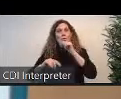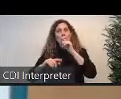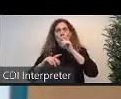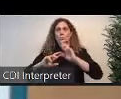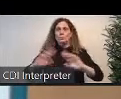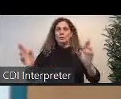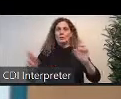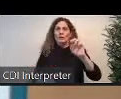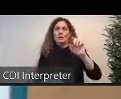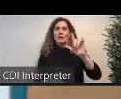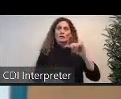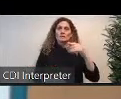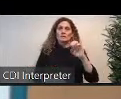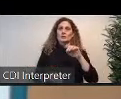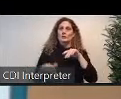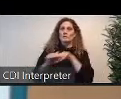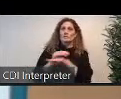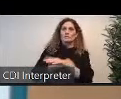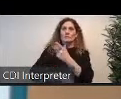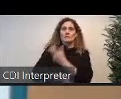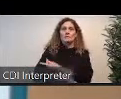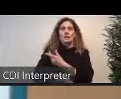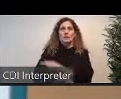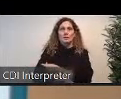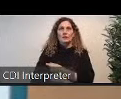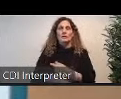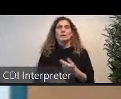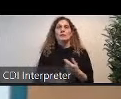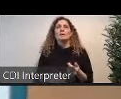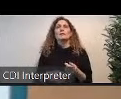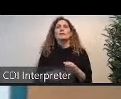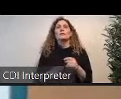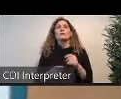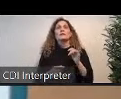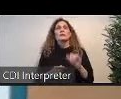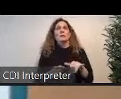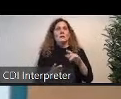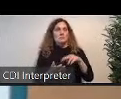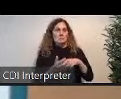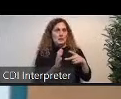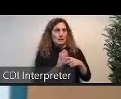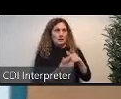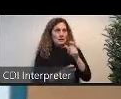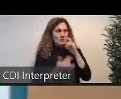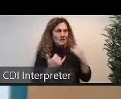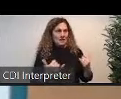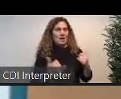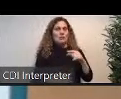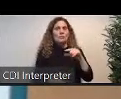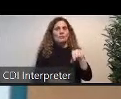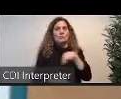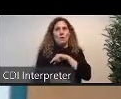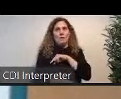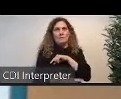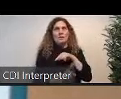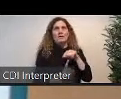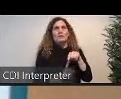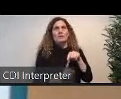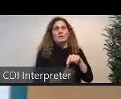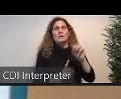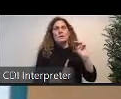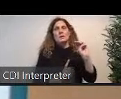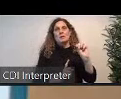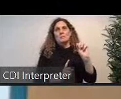an adage of eligibility does not mean availability. But on March 1st, which is just a little under a week and a half